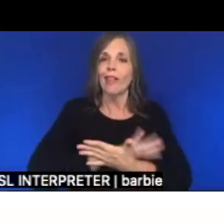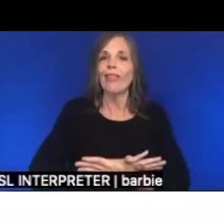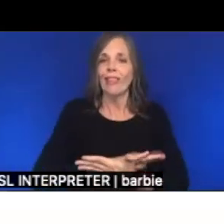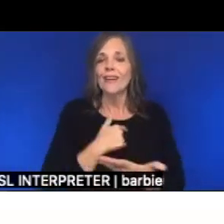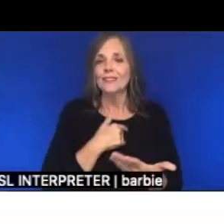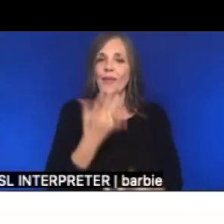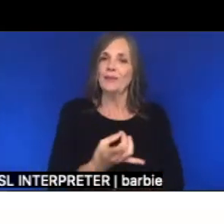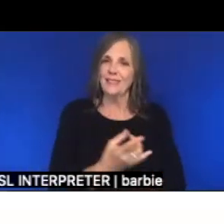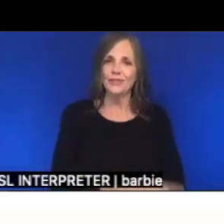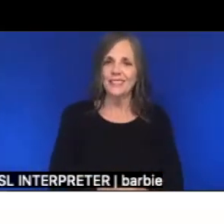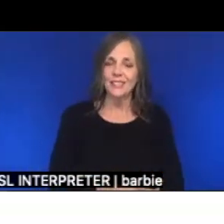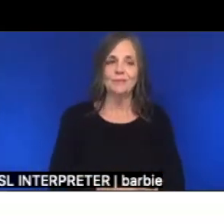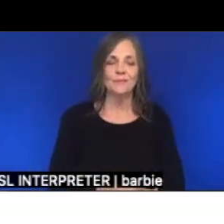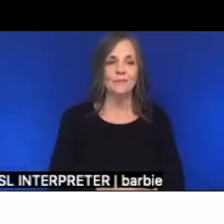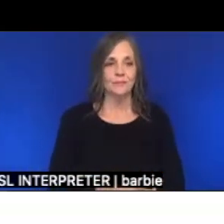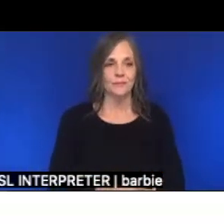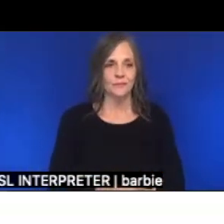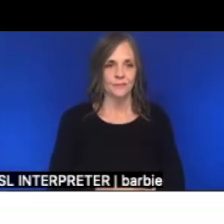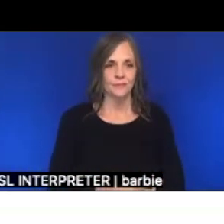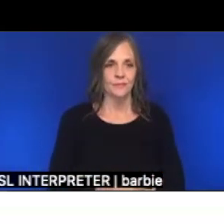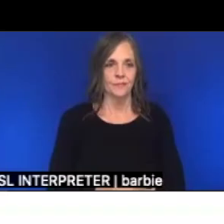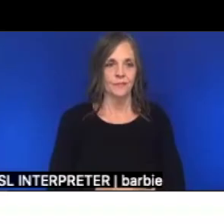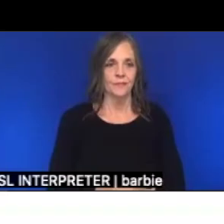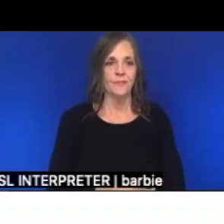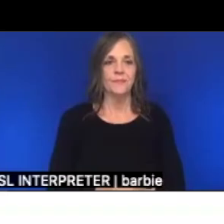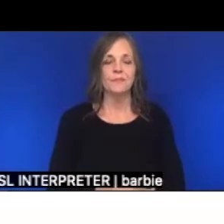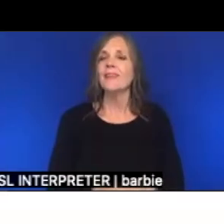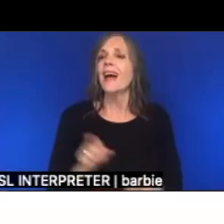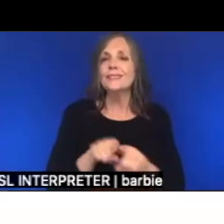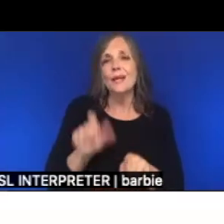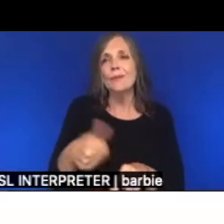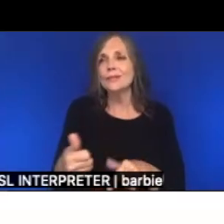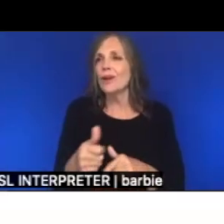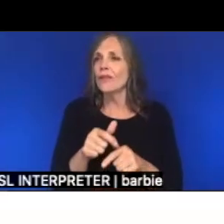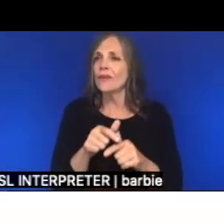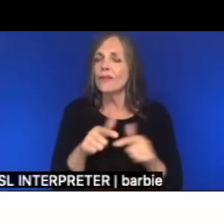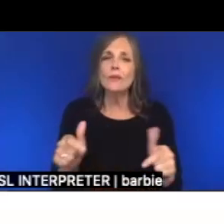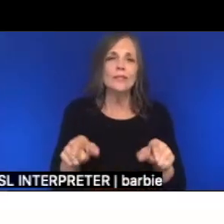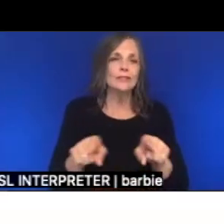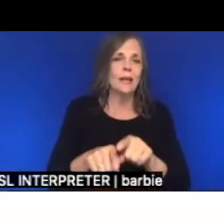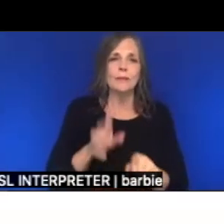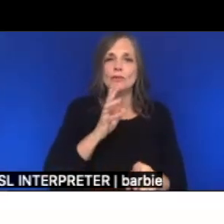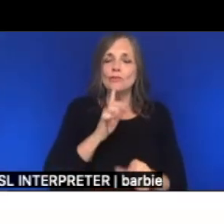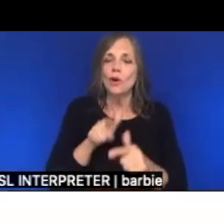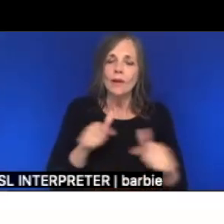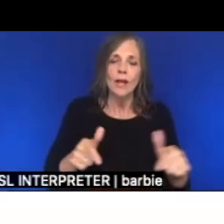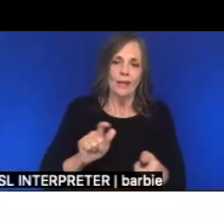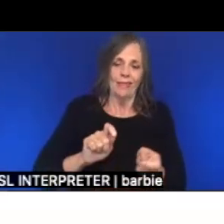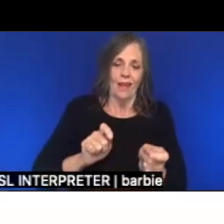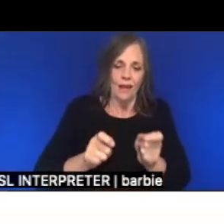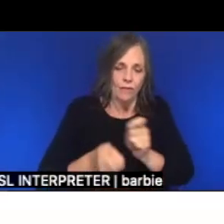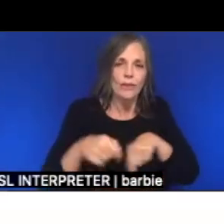interesting. And also, as any other language, like sign language, as same as spoken languages, they evolve with time.